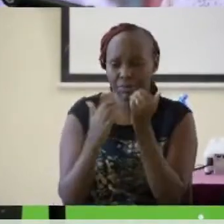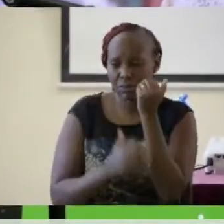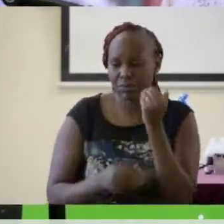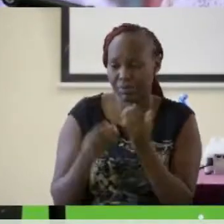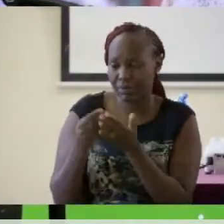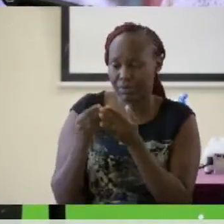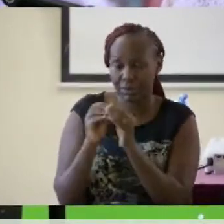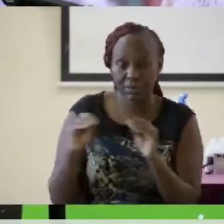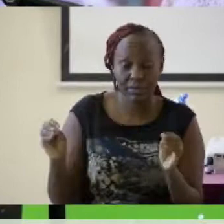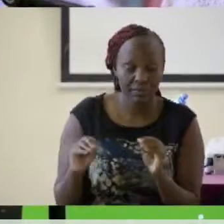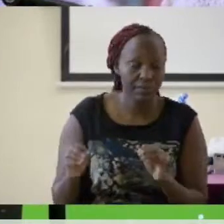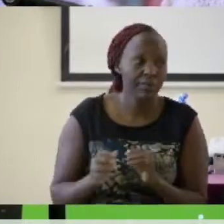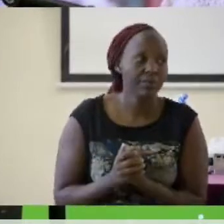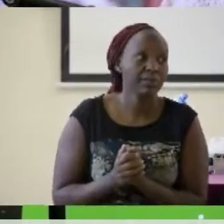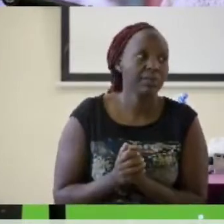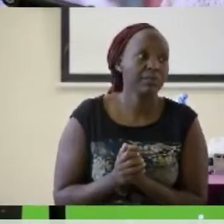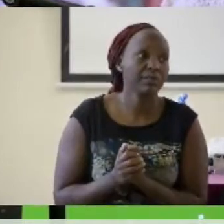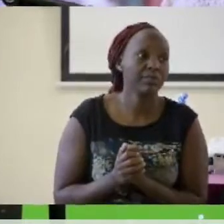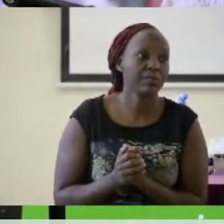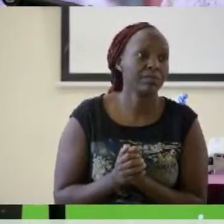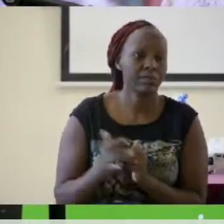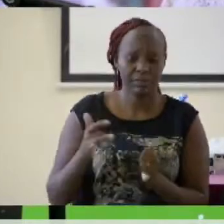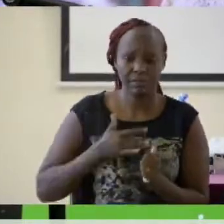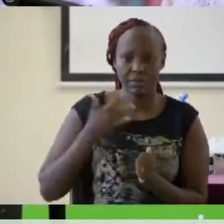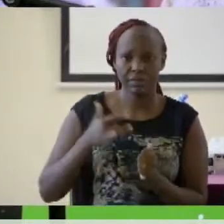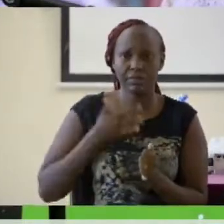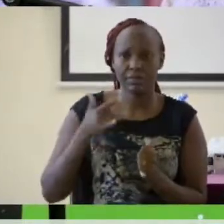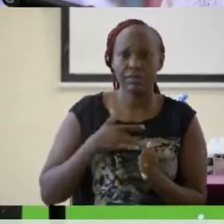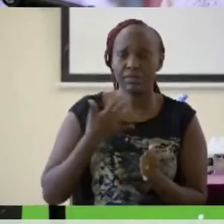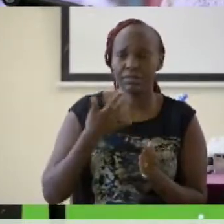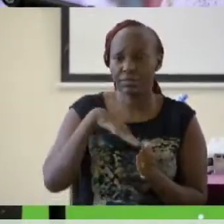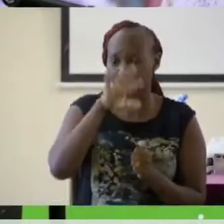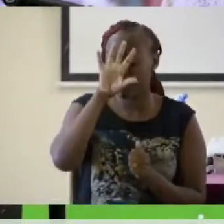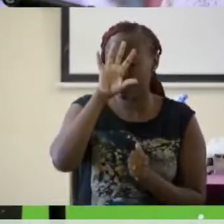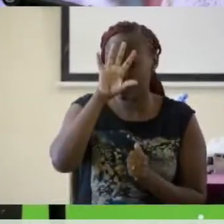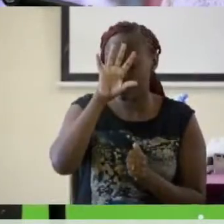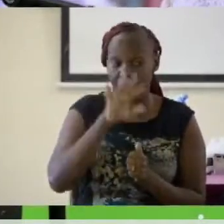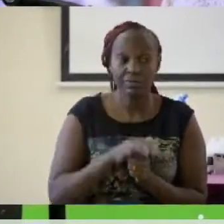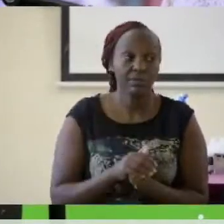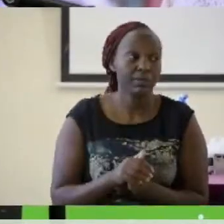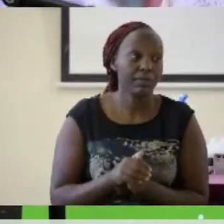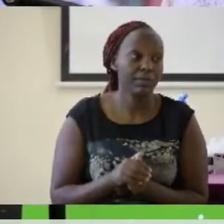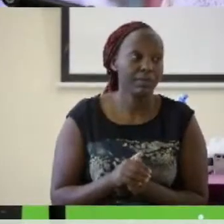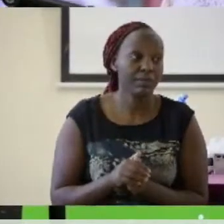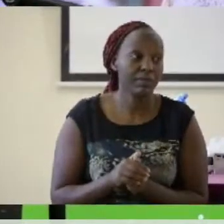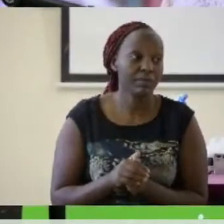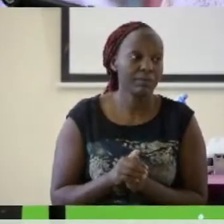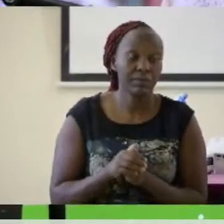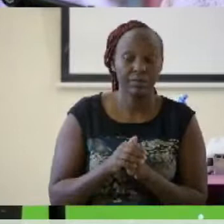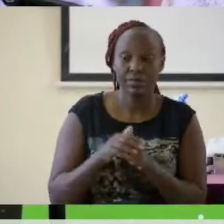mouth. And we felt very deflated that we managed to